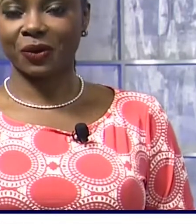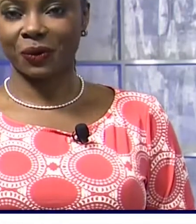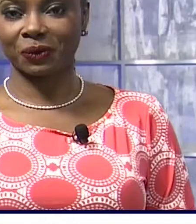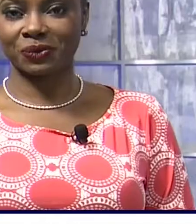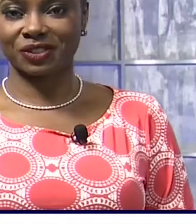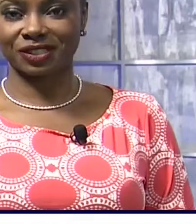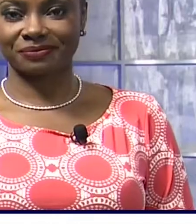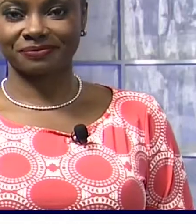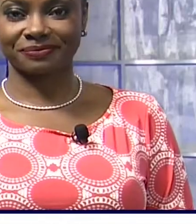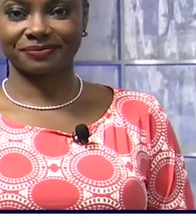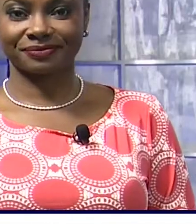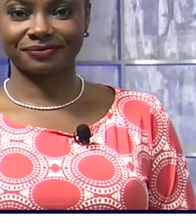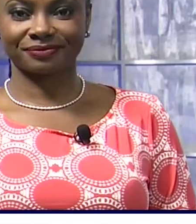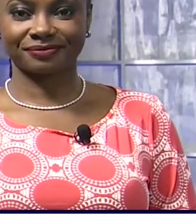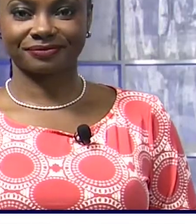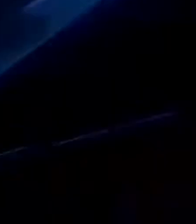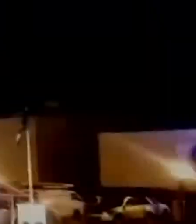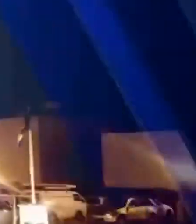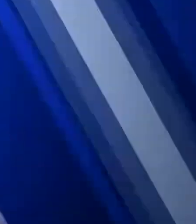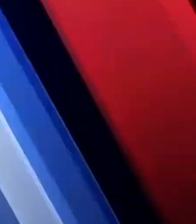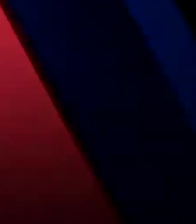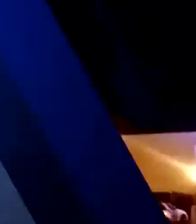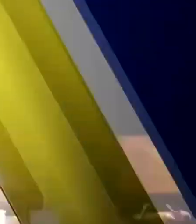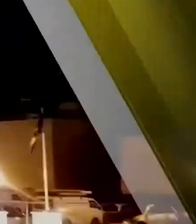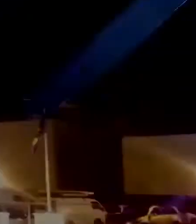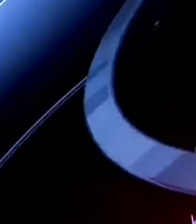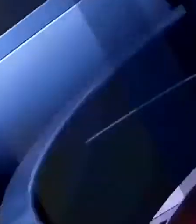Irish holds.